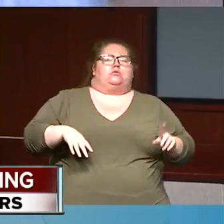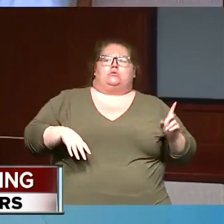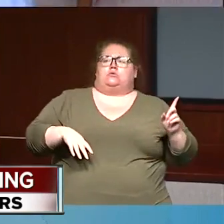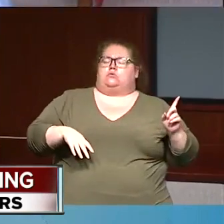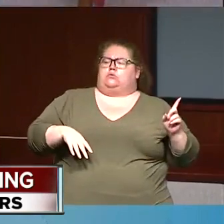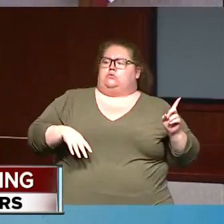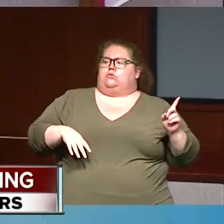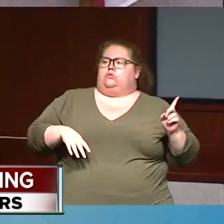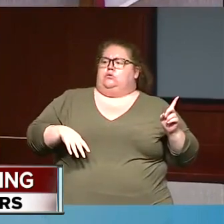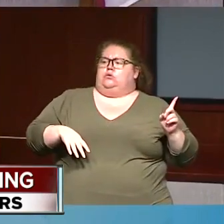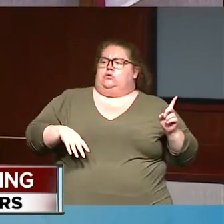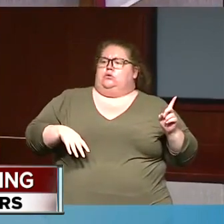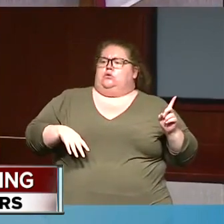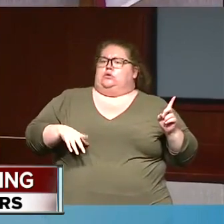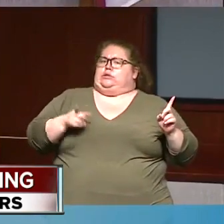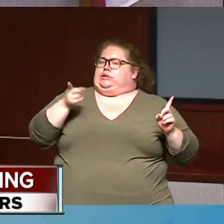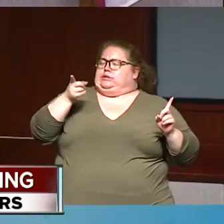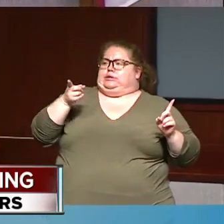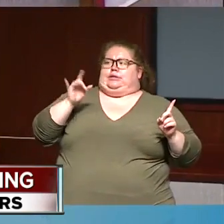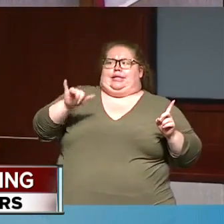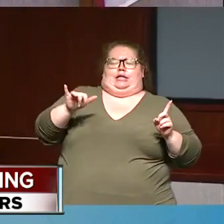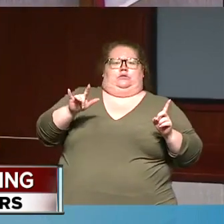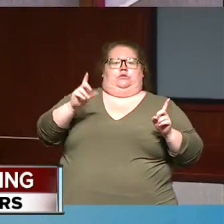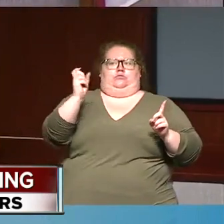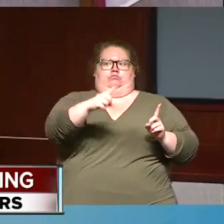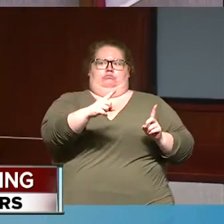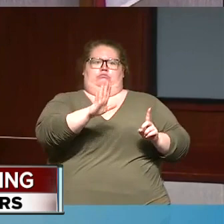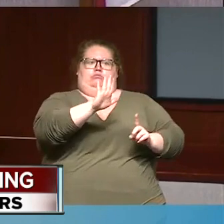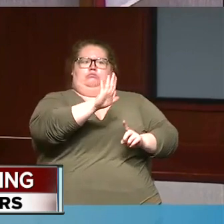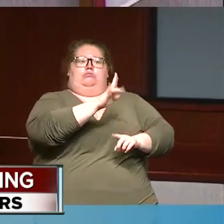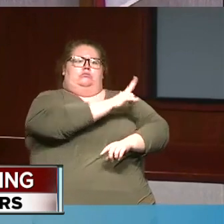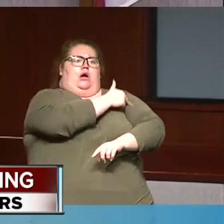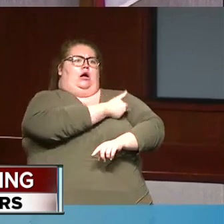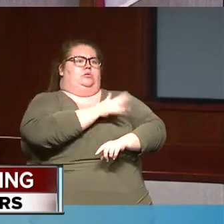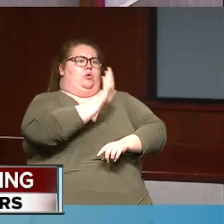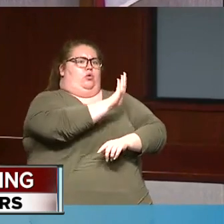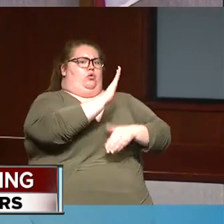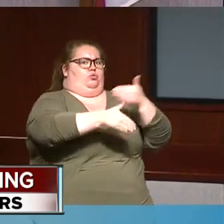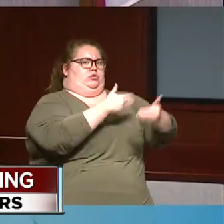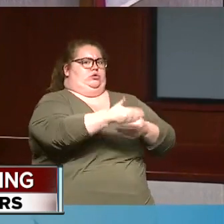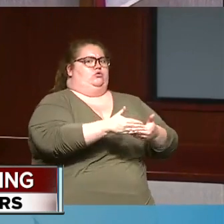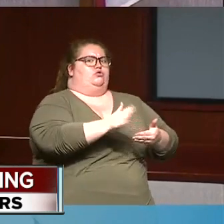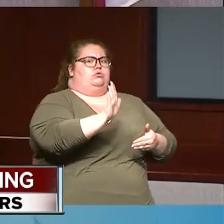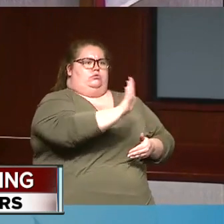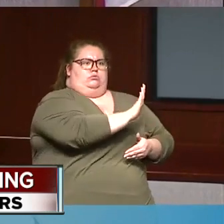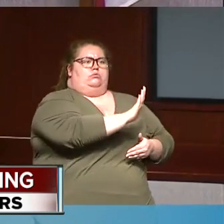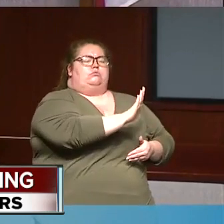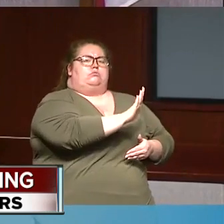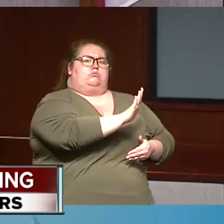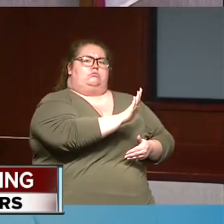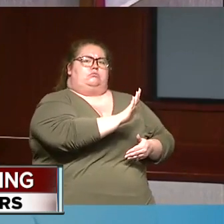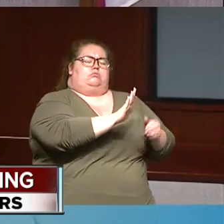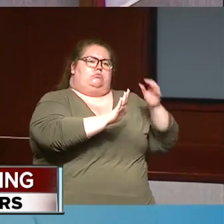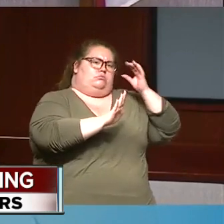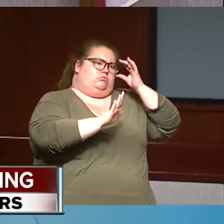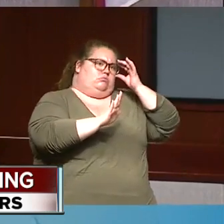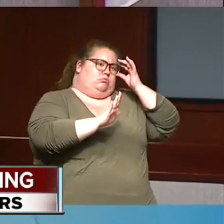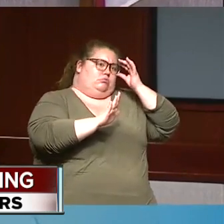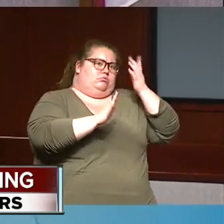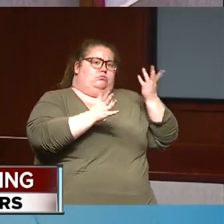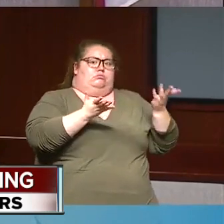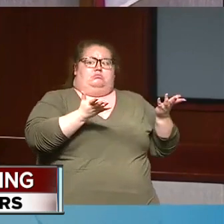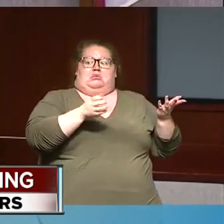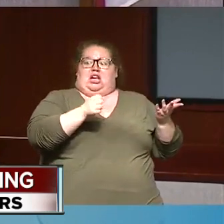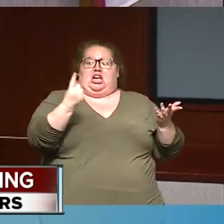So Tim, you'd have to ask the hospitals themselves about their procedures. If anybody is found